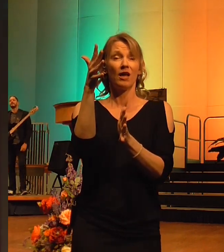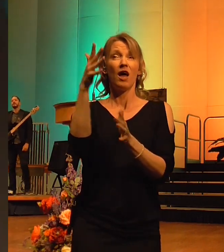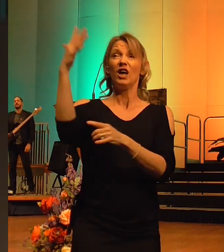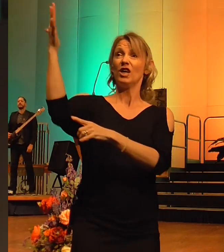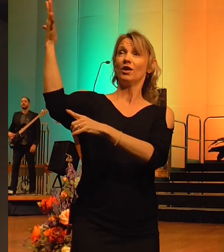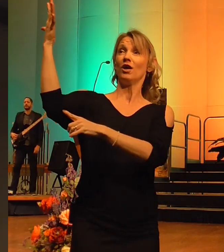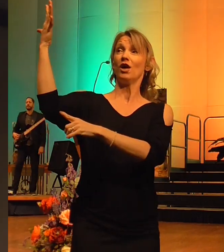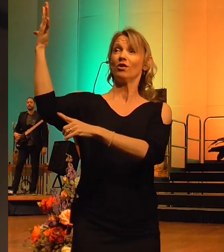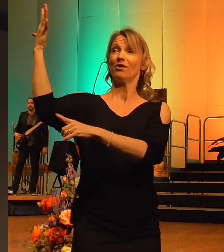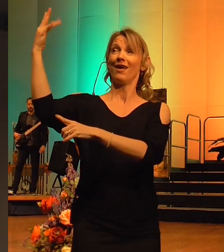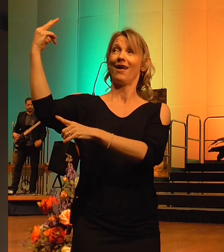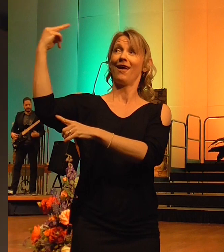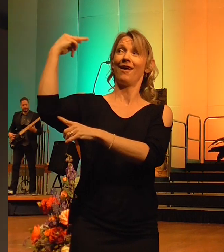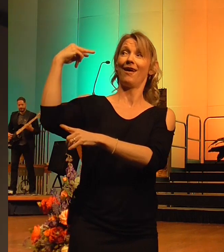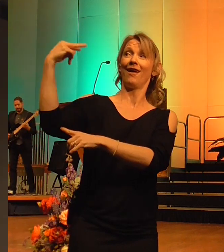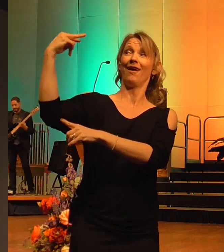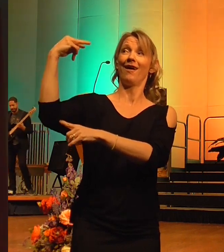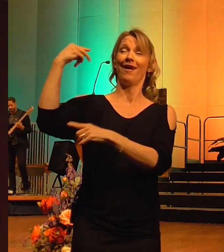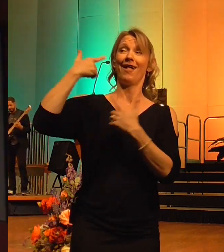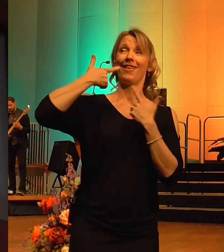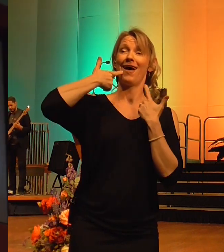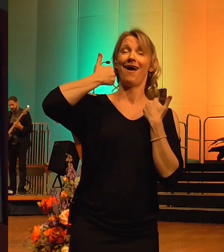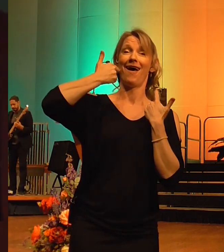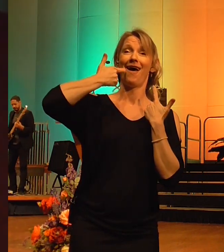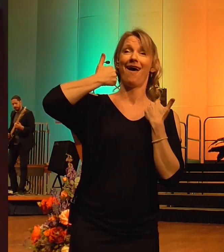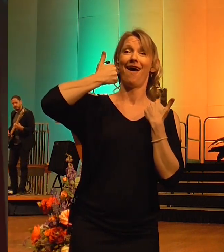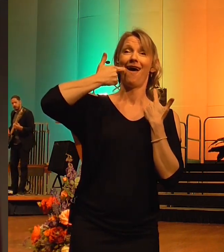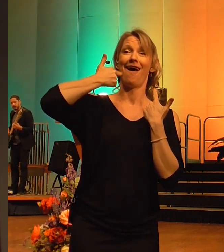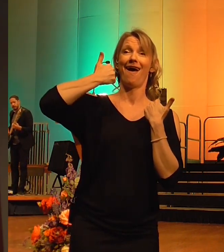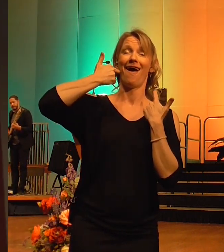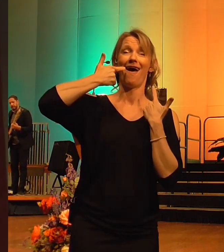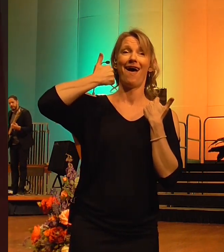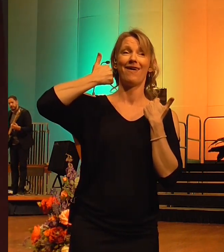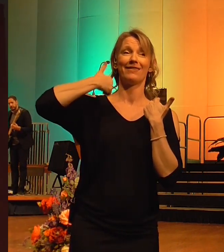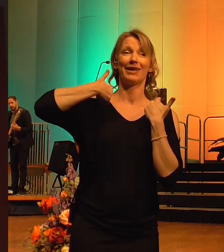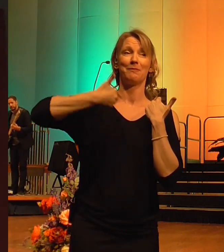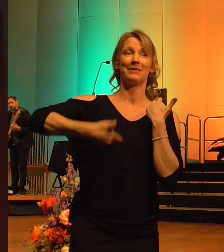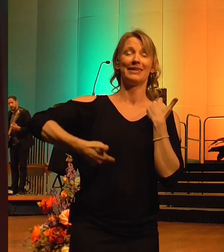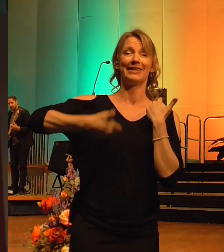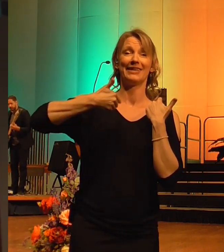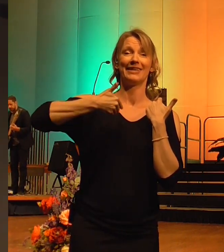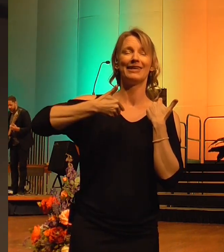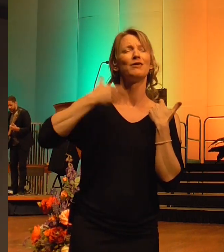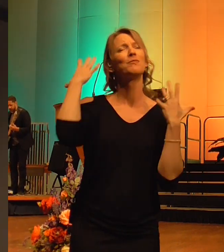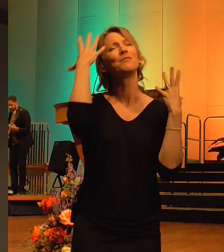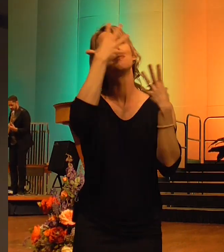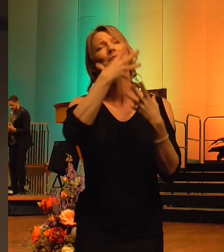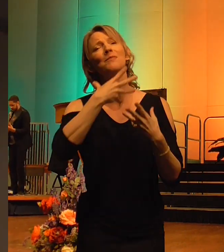old weeping willow is laughing at me.